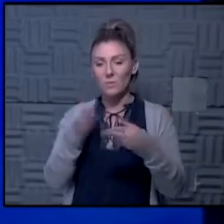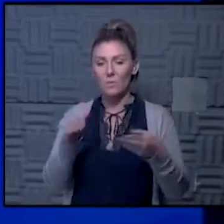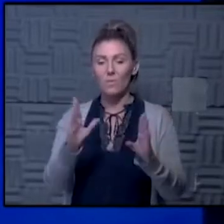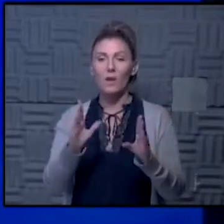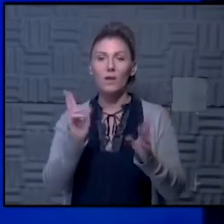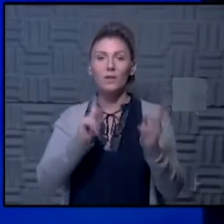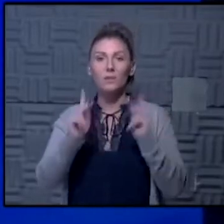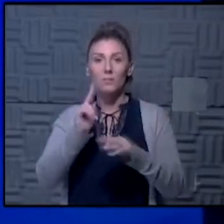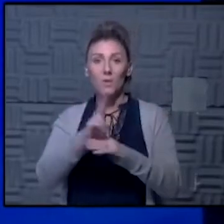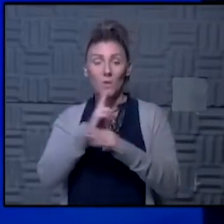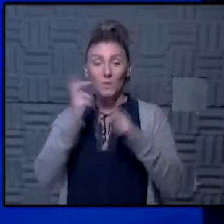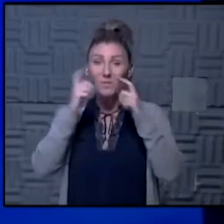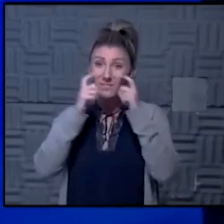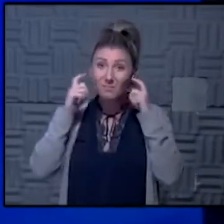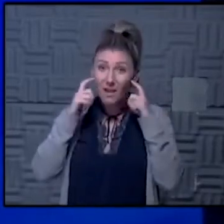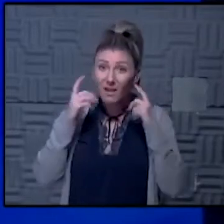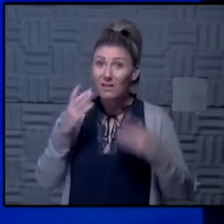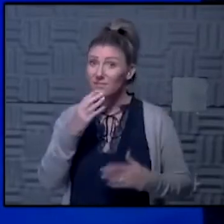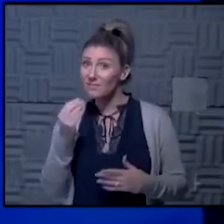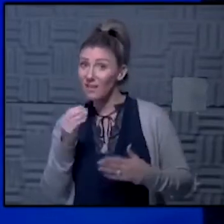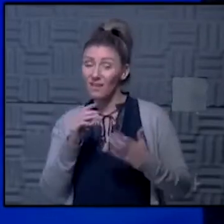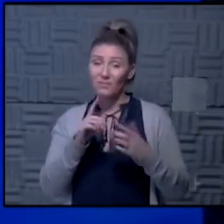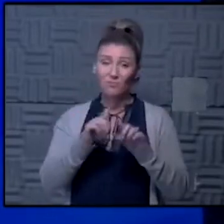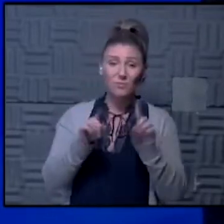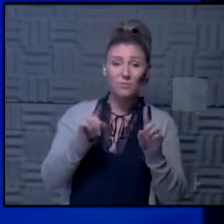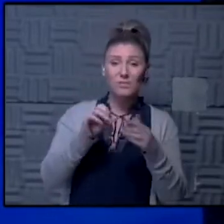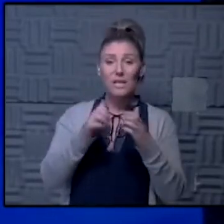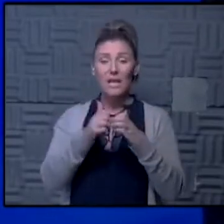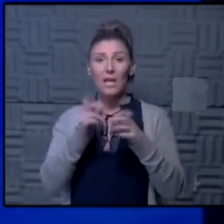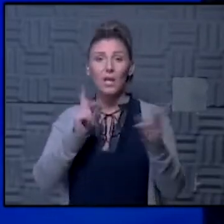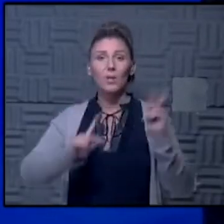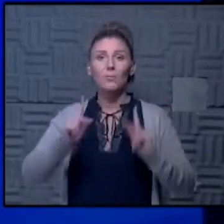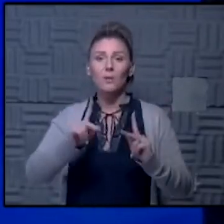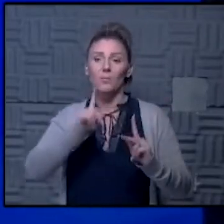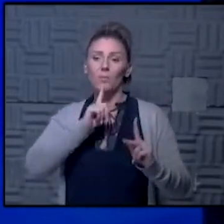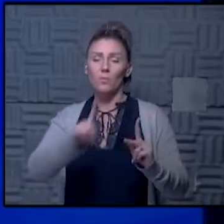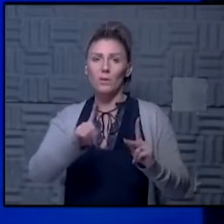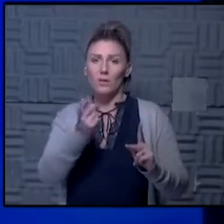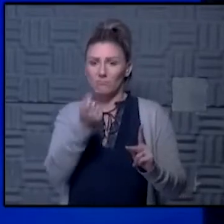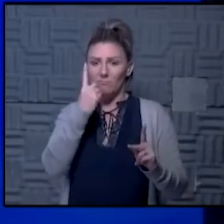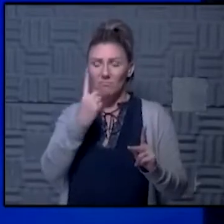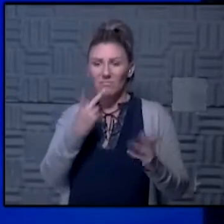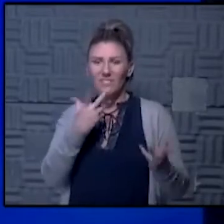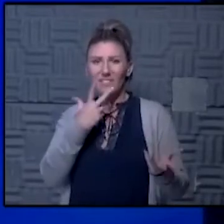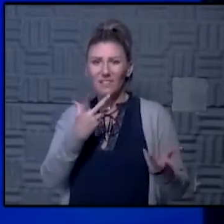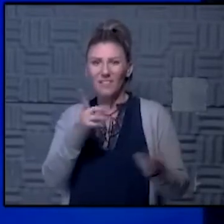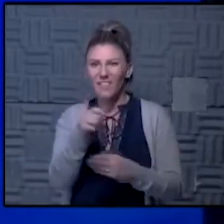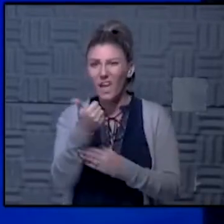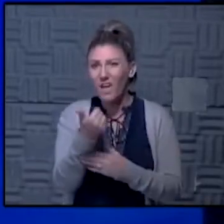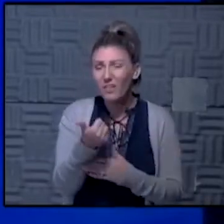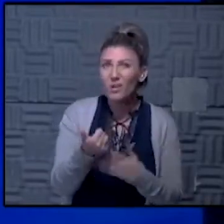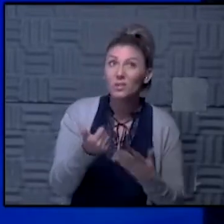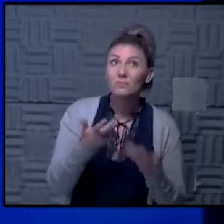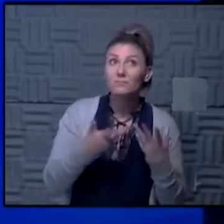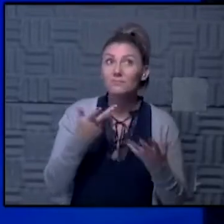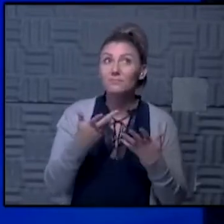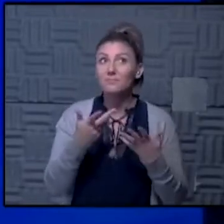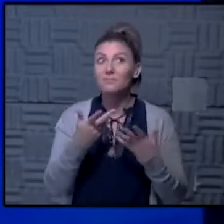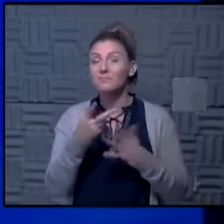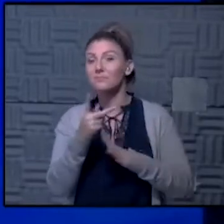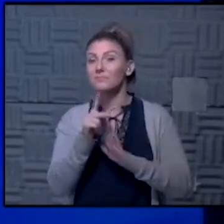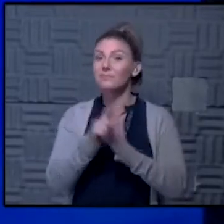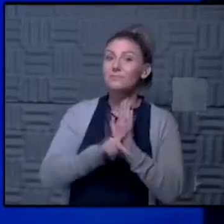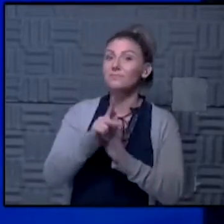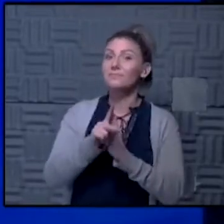people wear masks. I think there are differences in how people really take to heart some of those other pillars of